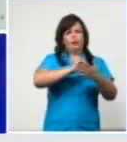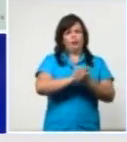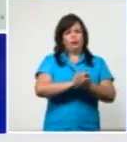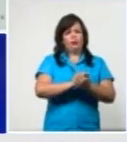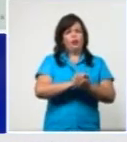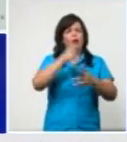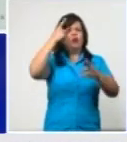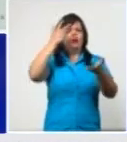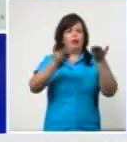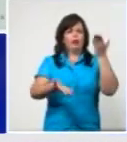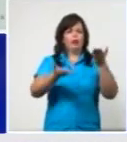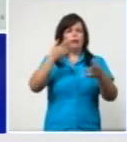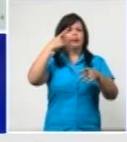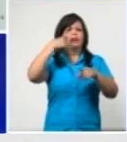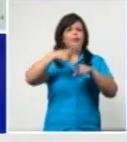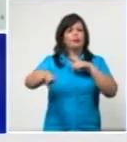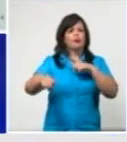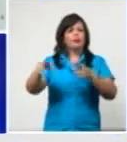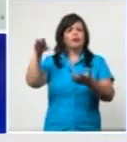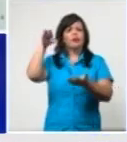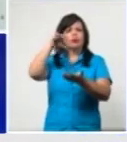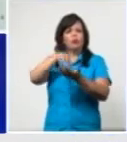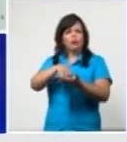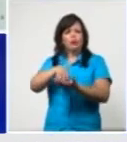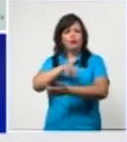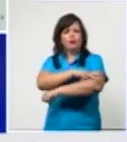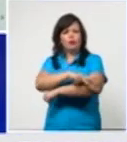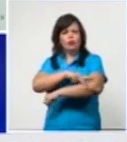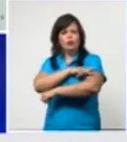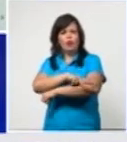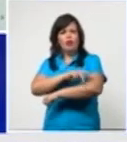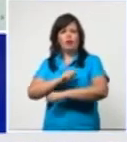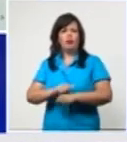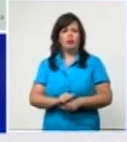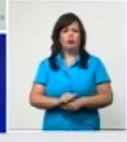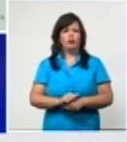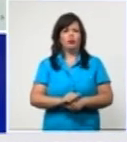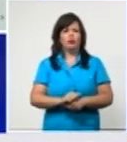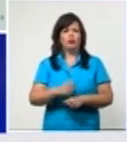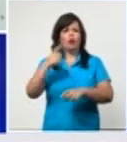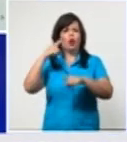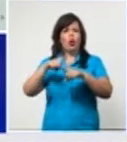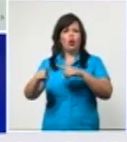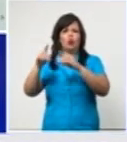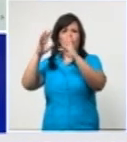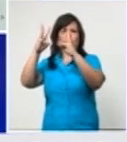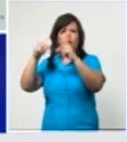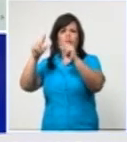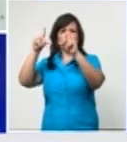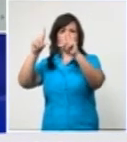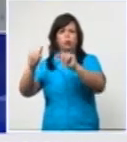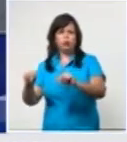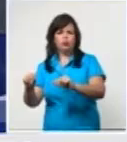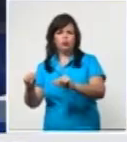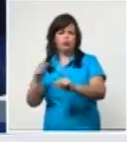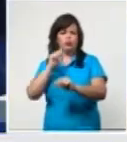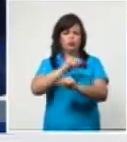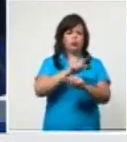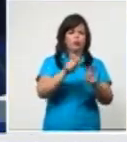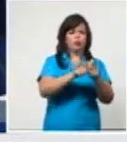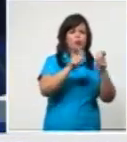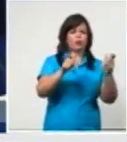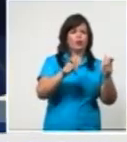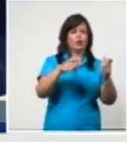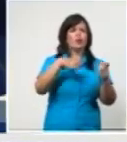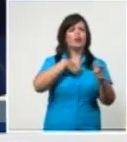don't know if the people who follow us every day, if you take a look at this from the